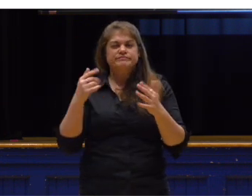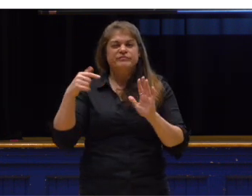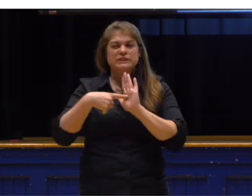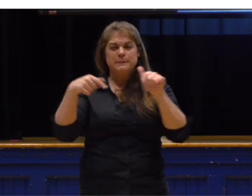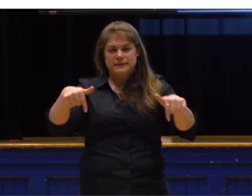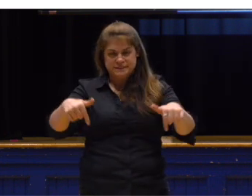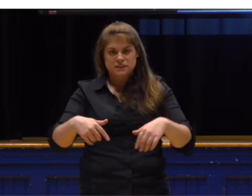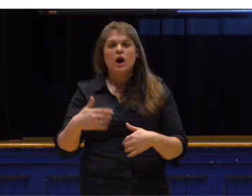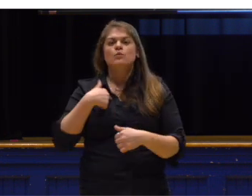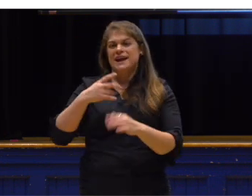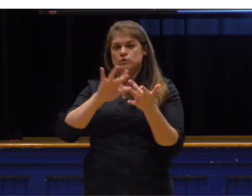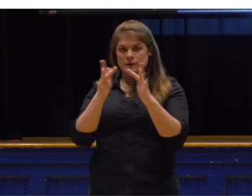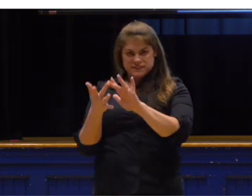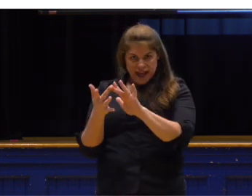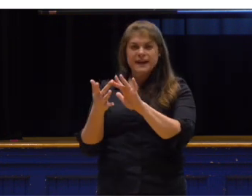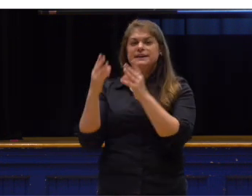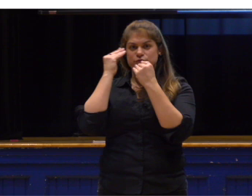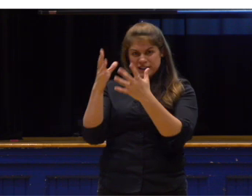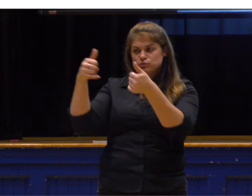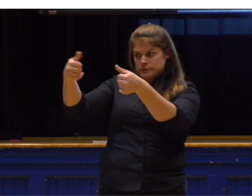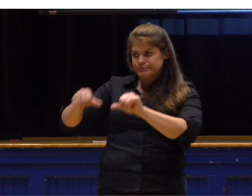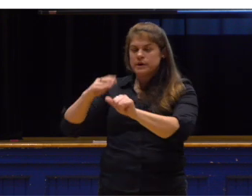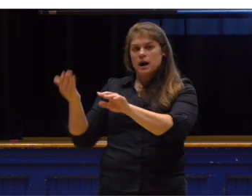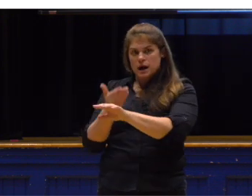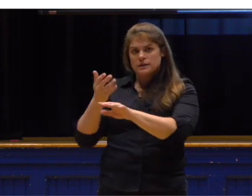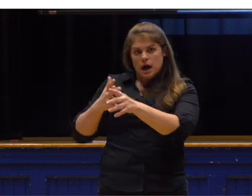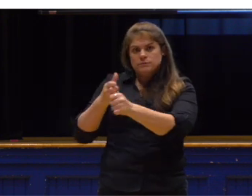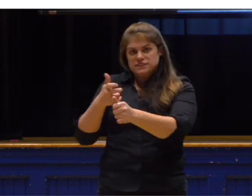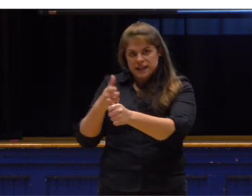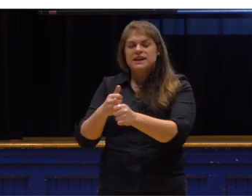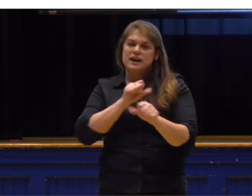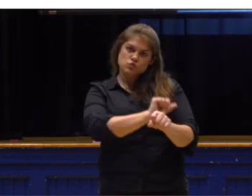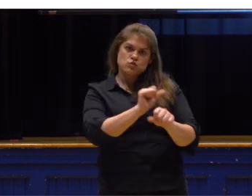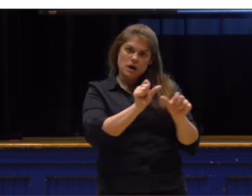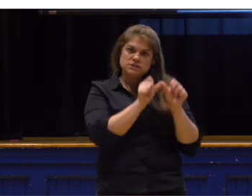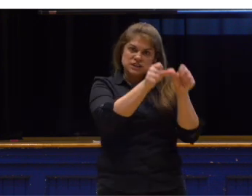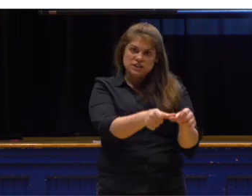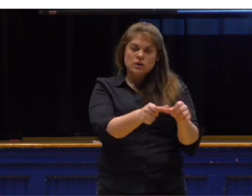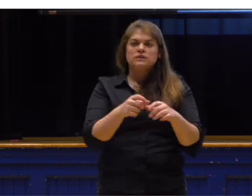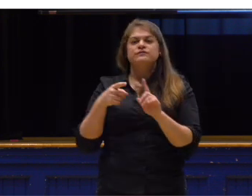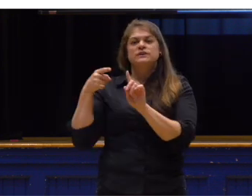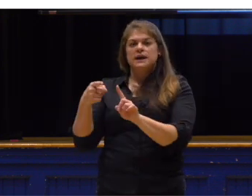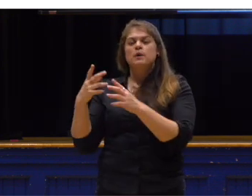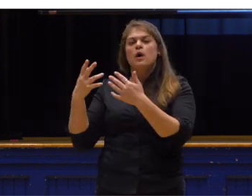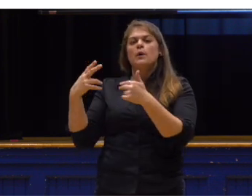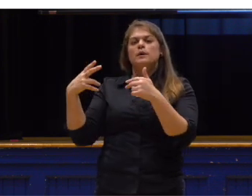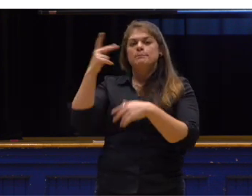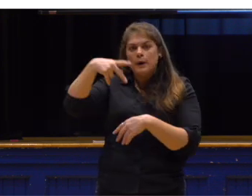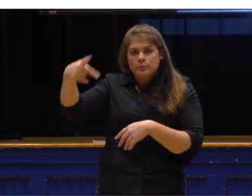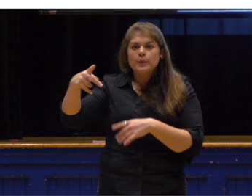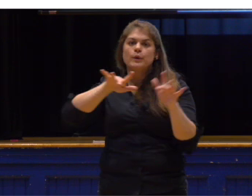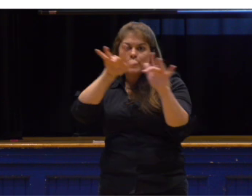dedicated website where project information will be updated as work advances, and information such as the PowerPoint and recording from